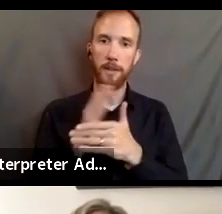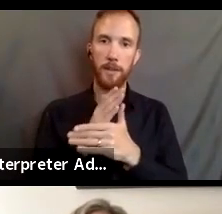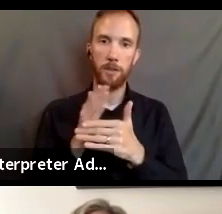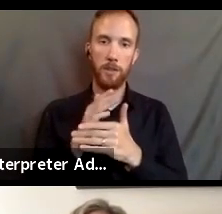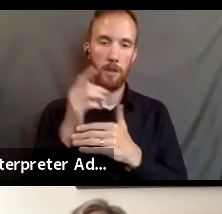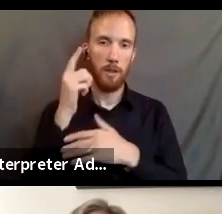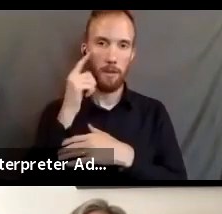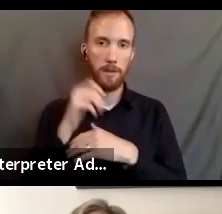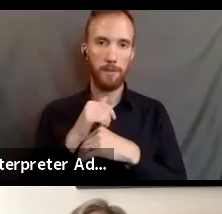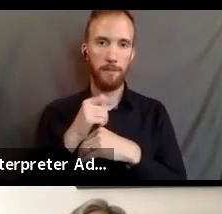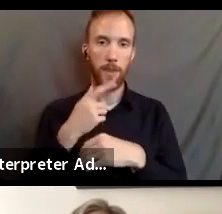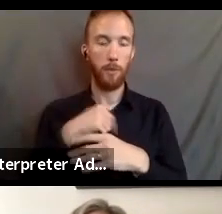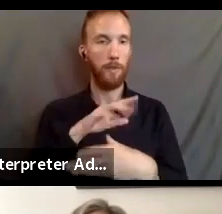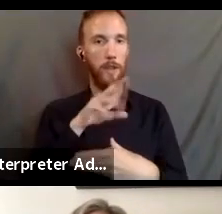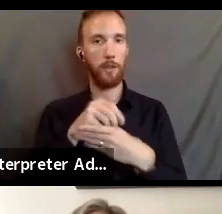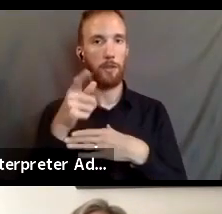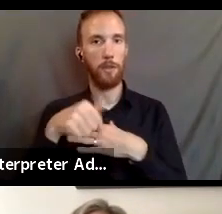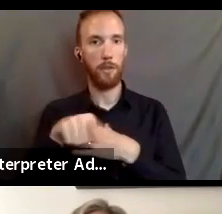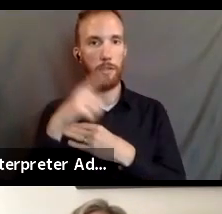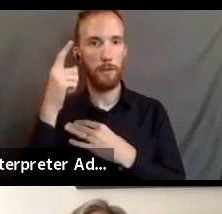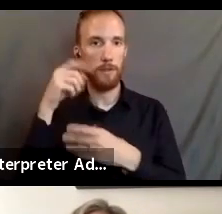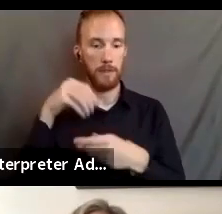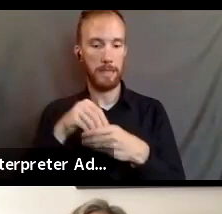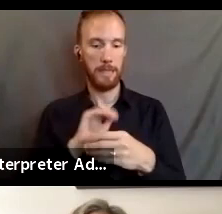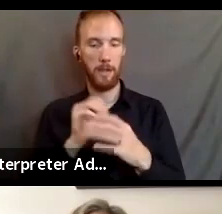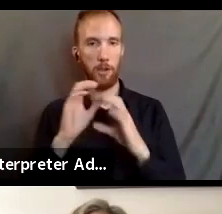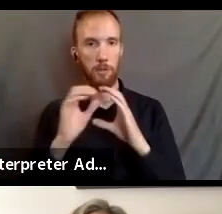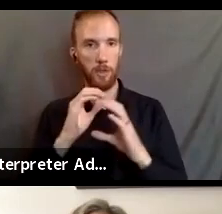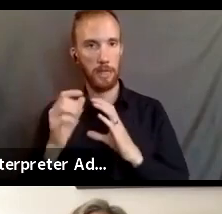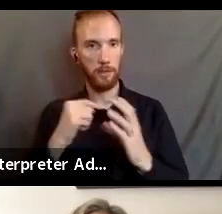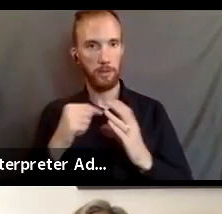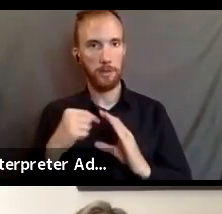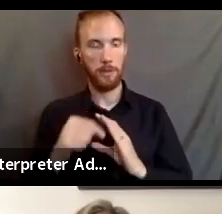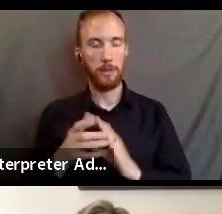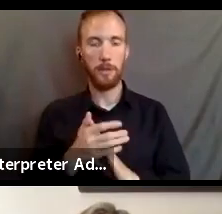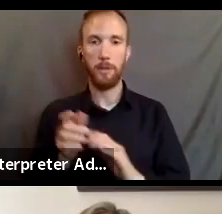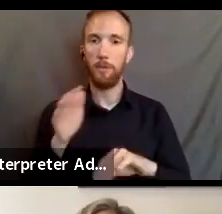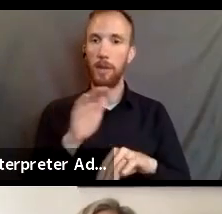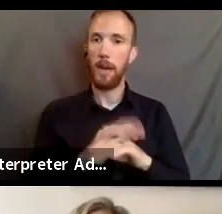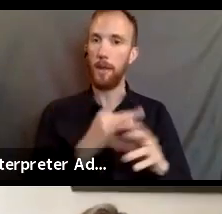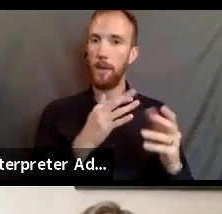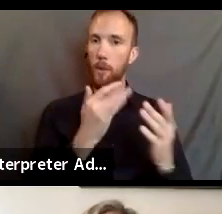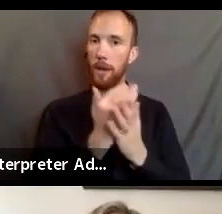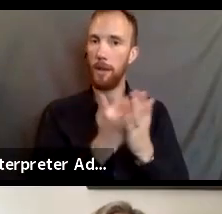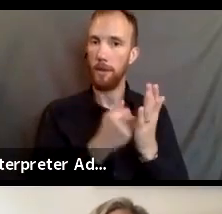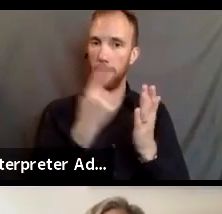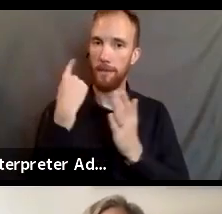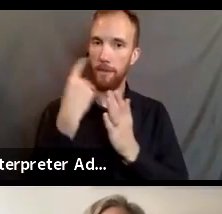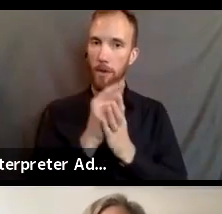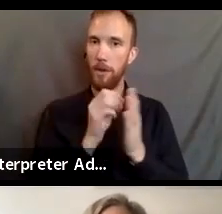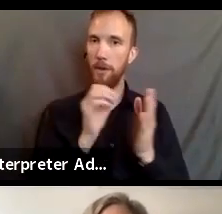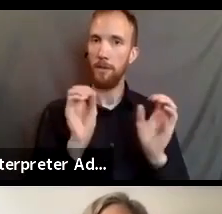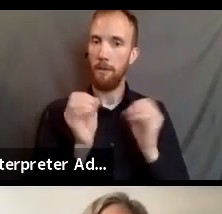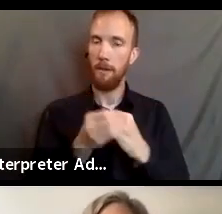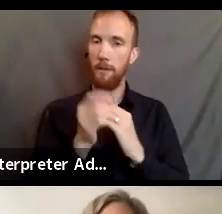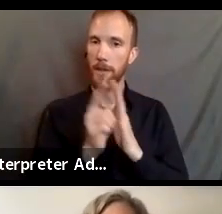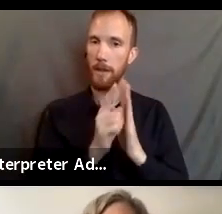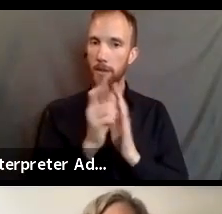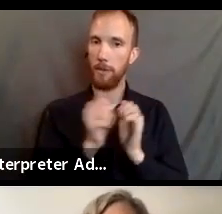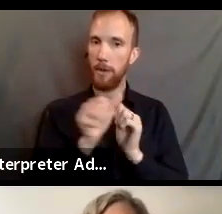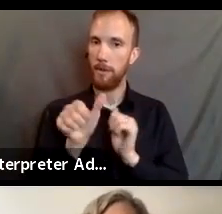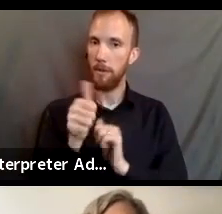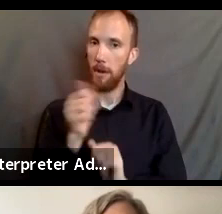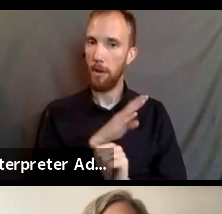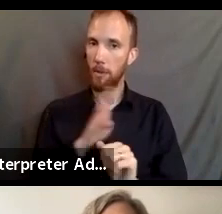included in our communications at request to cps we are on the waitlist for office hours and with other board members we urge you to